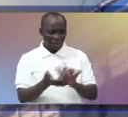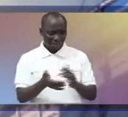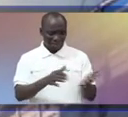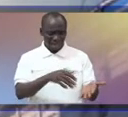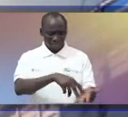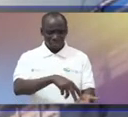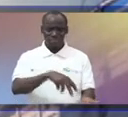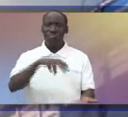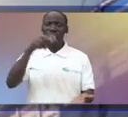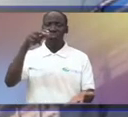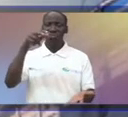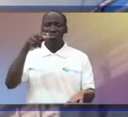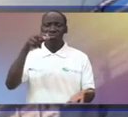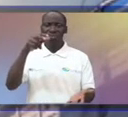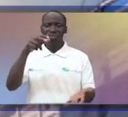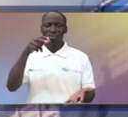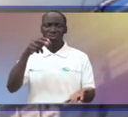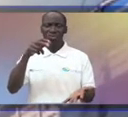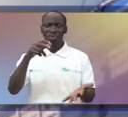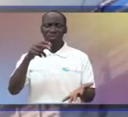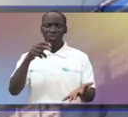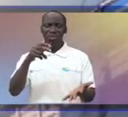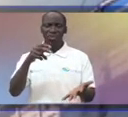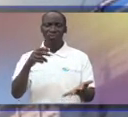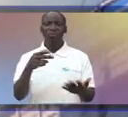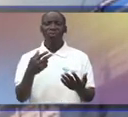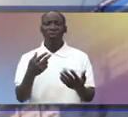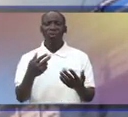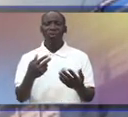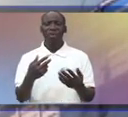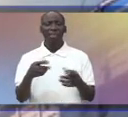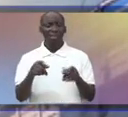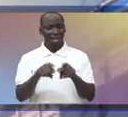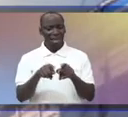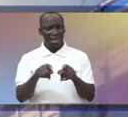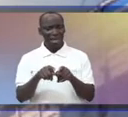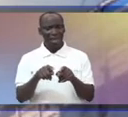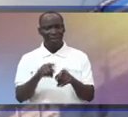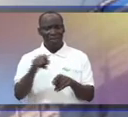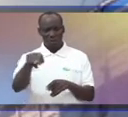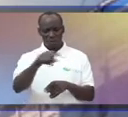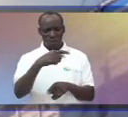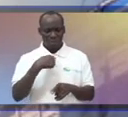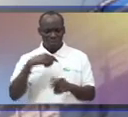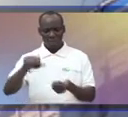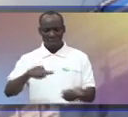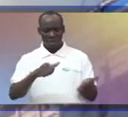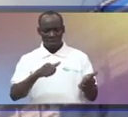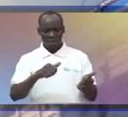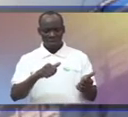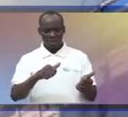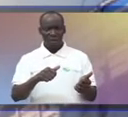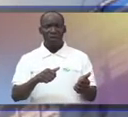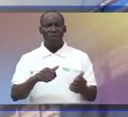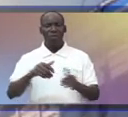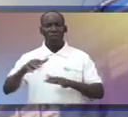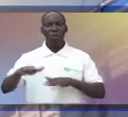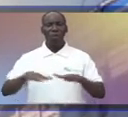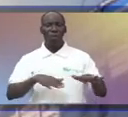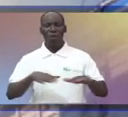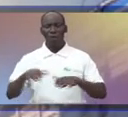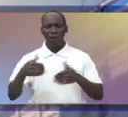the dead by the glory of the Father, even so we also should walk in